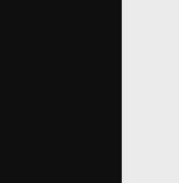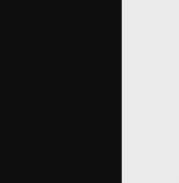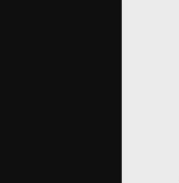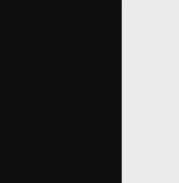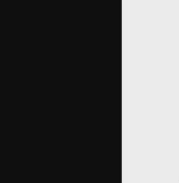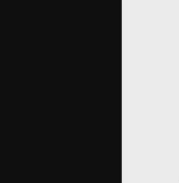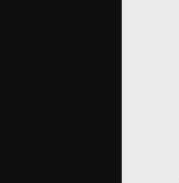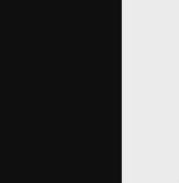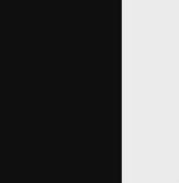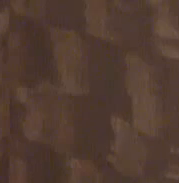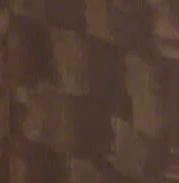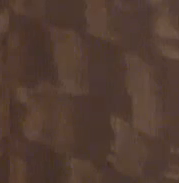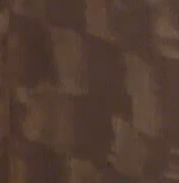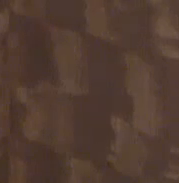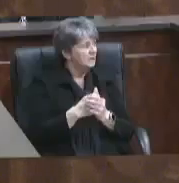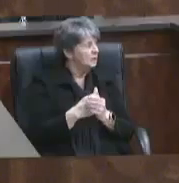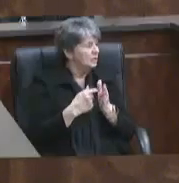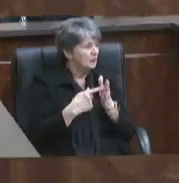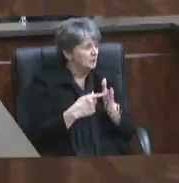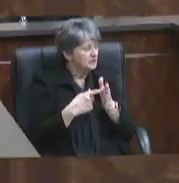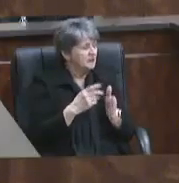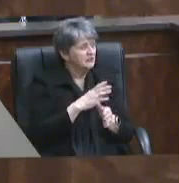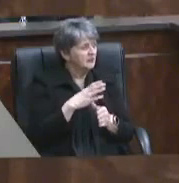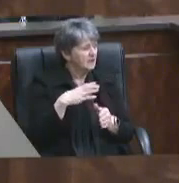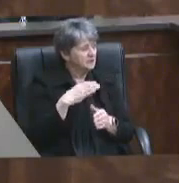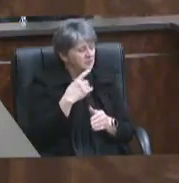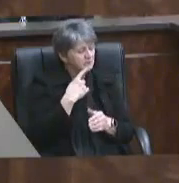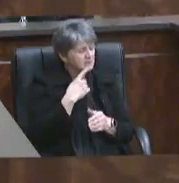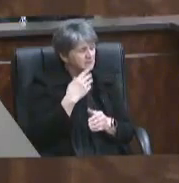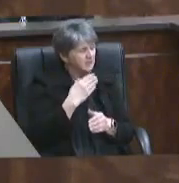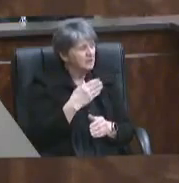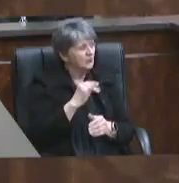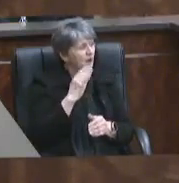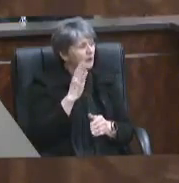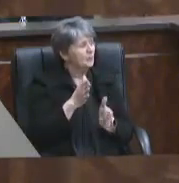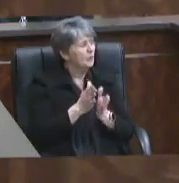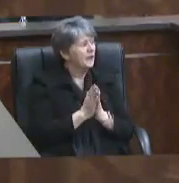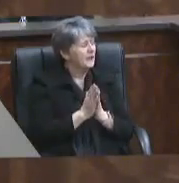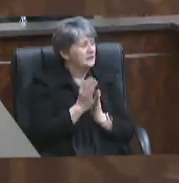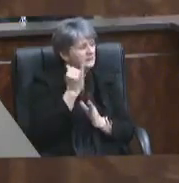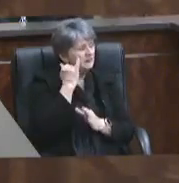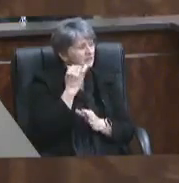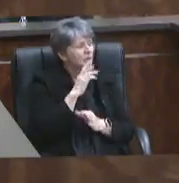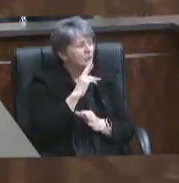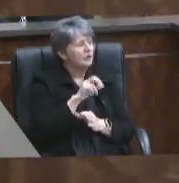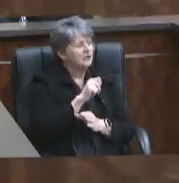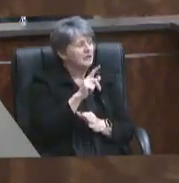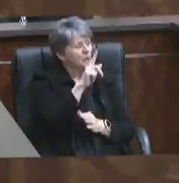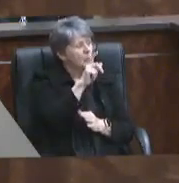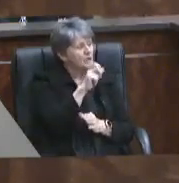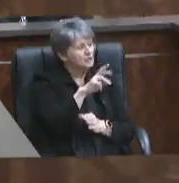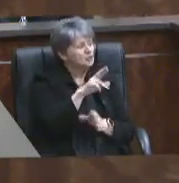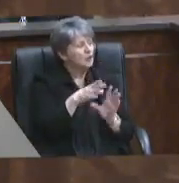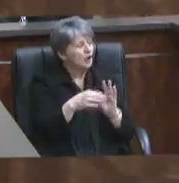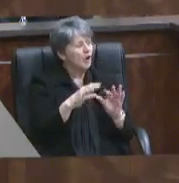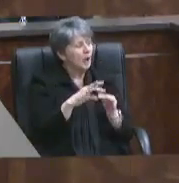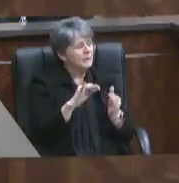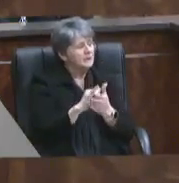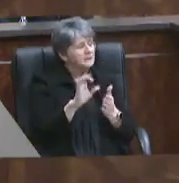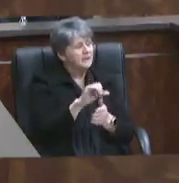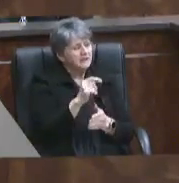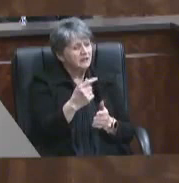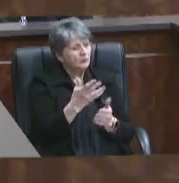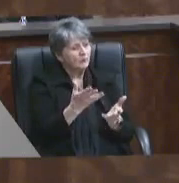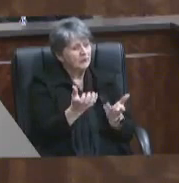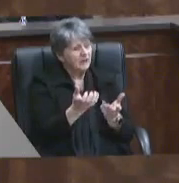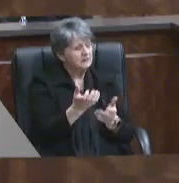I thank you, Mr. Bean, on behalf of the council. I'm going to ask if there are any questions or comments that anyone would like to